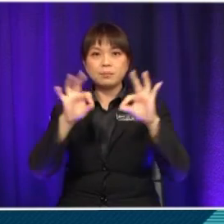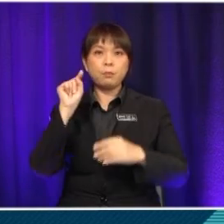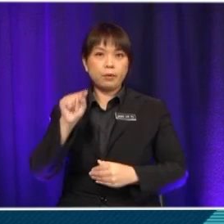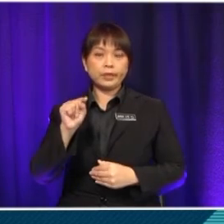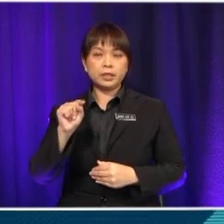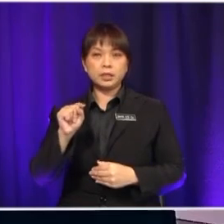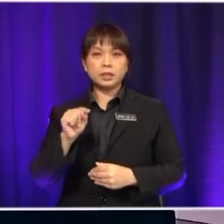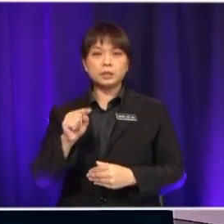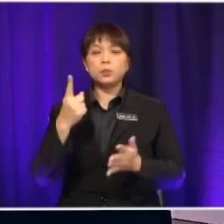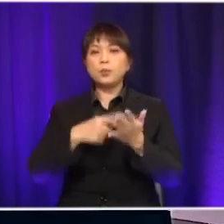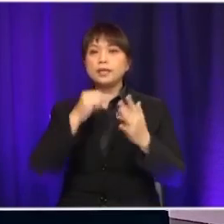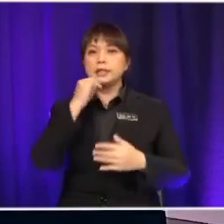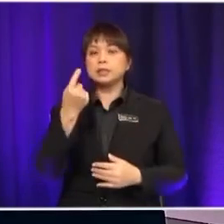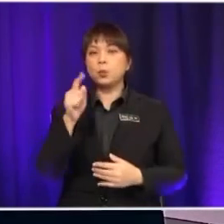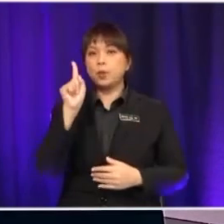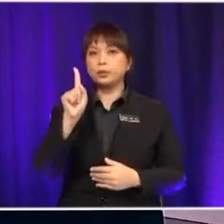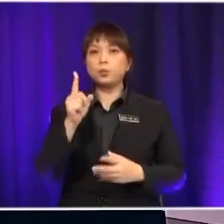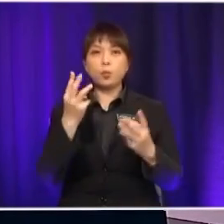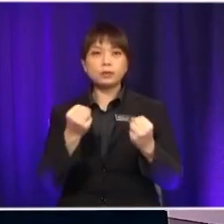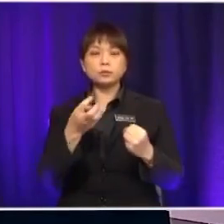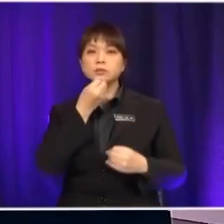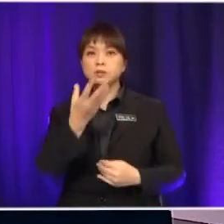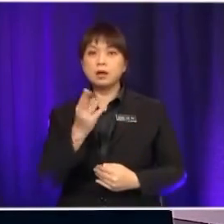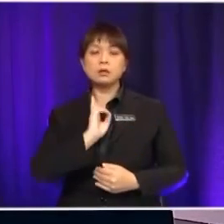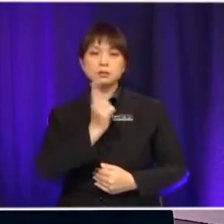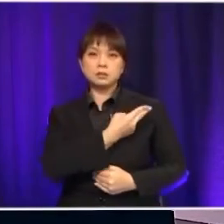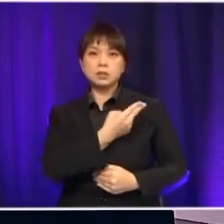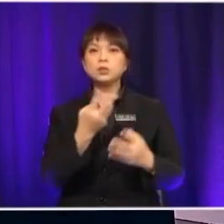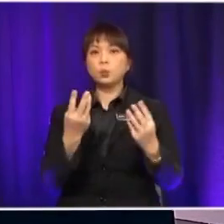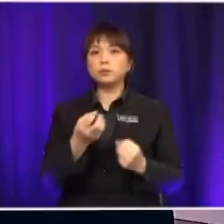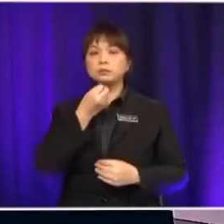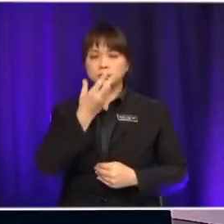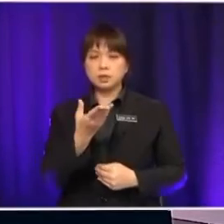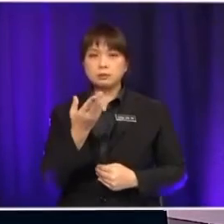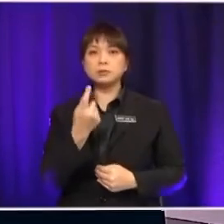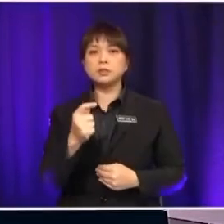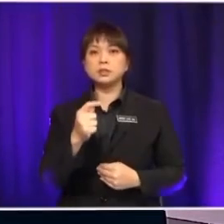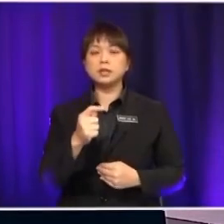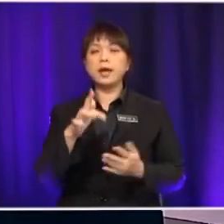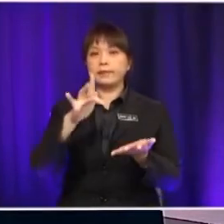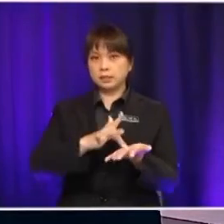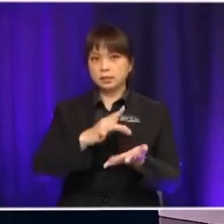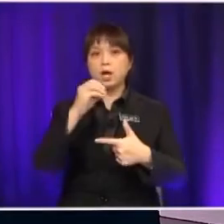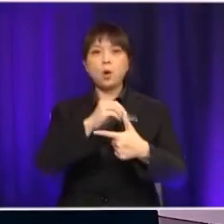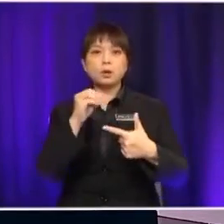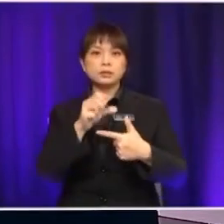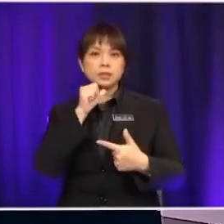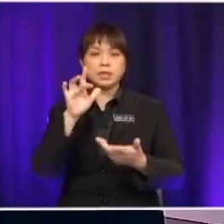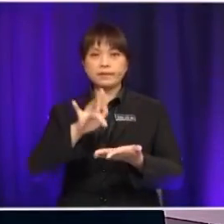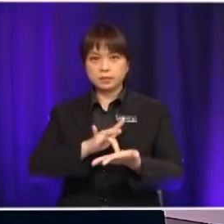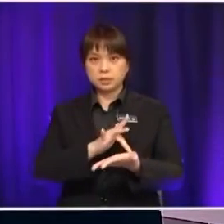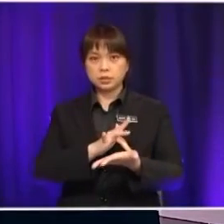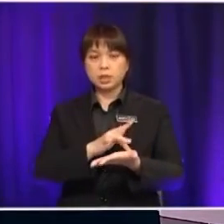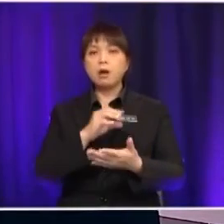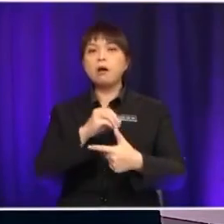you are going to tell us? Are you going to tell us about the advantages or disadvantages of something?